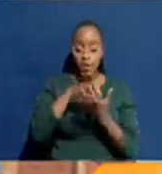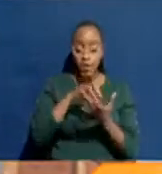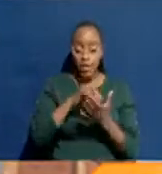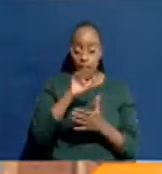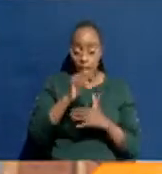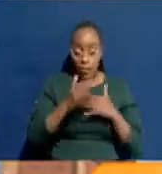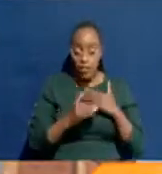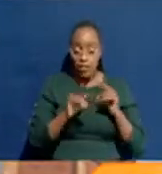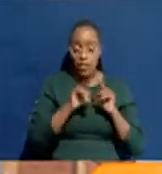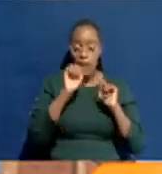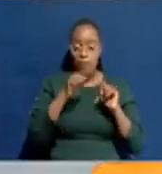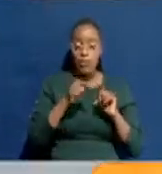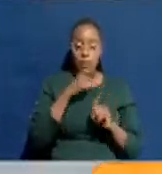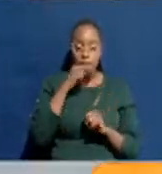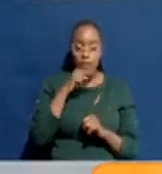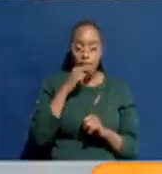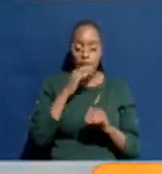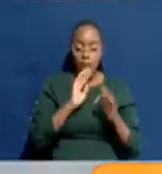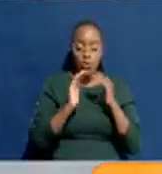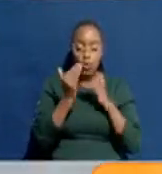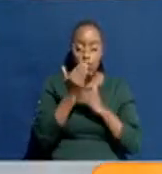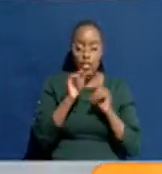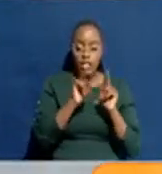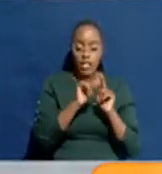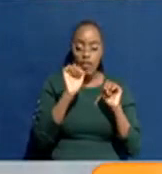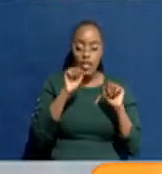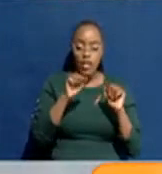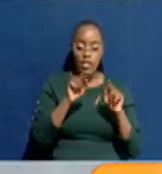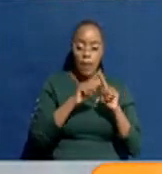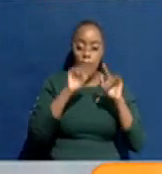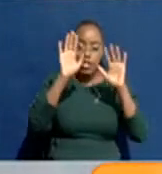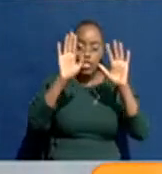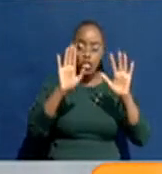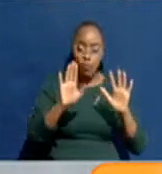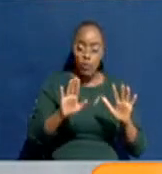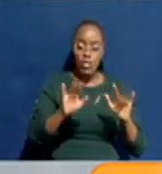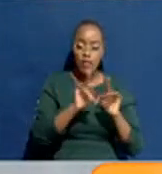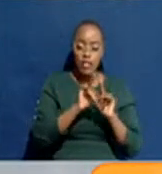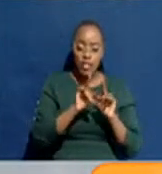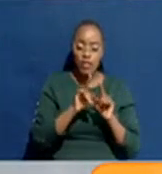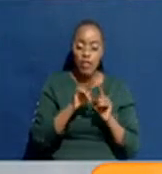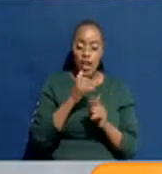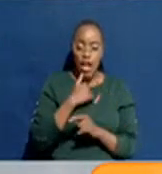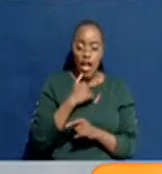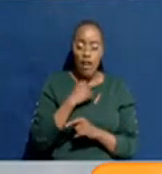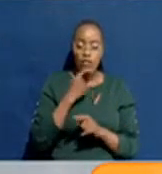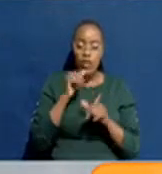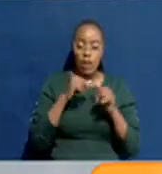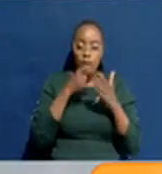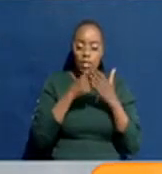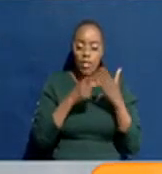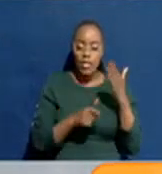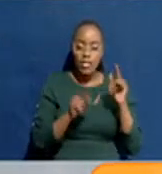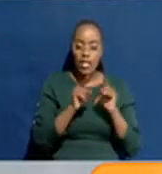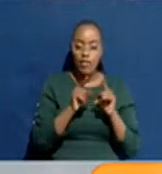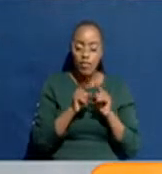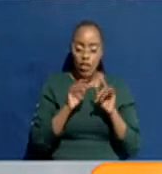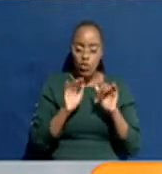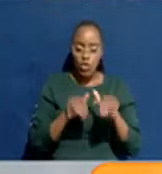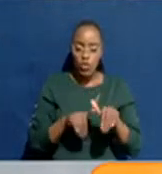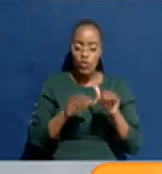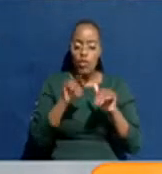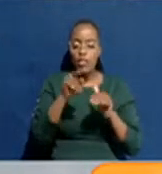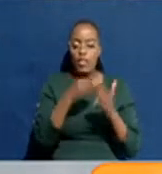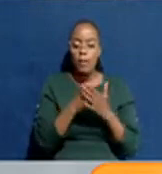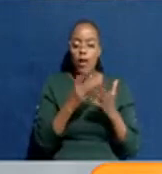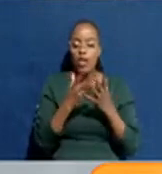by the way, I can say these things up to morning. Yes, but it is important, Sam, as we talk about this tax, let us also trace it. Where is